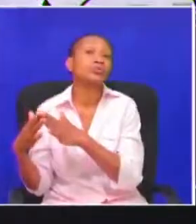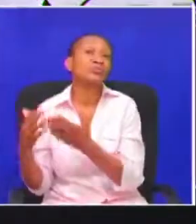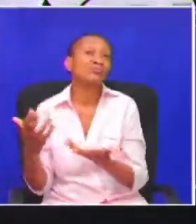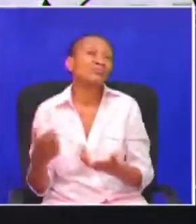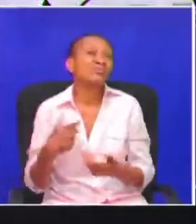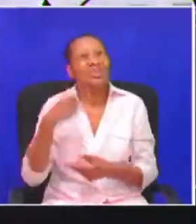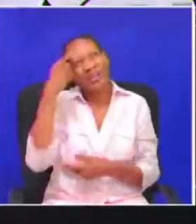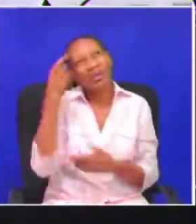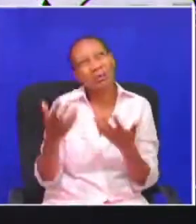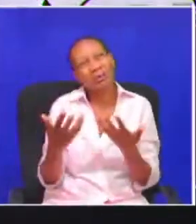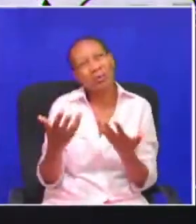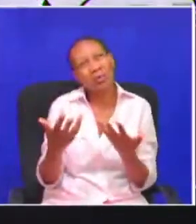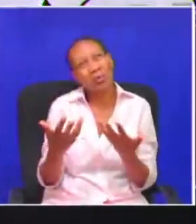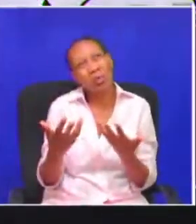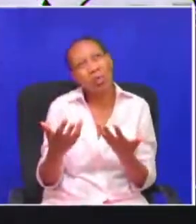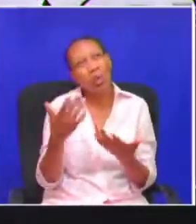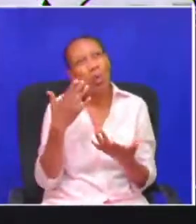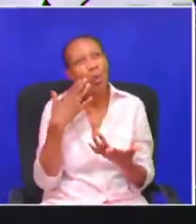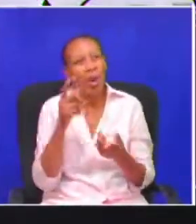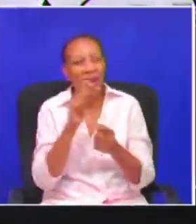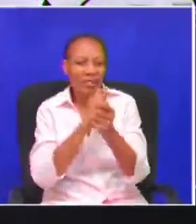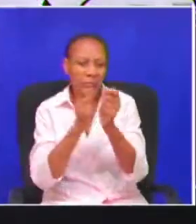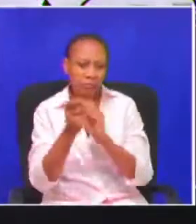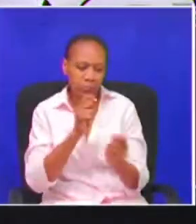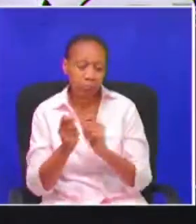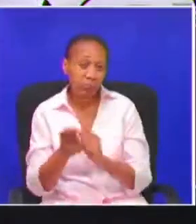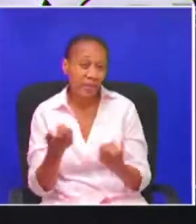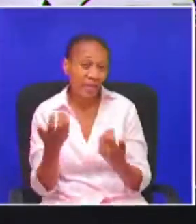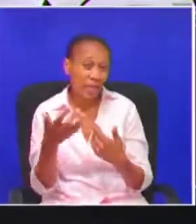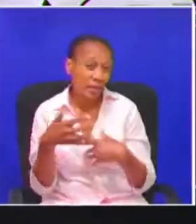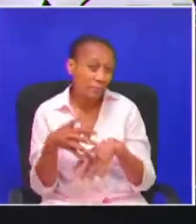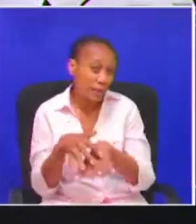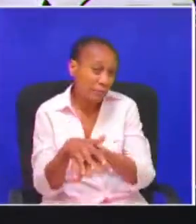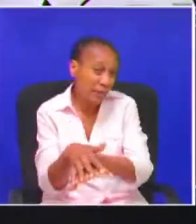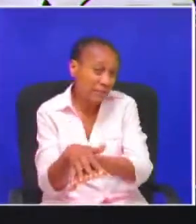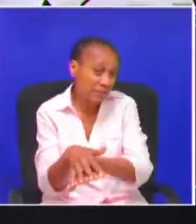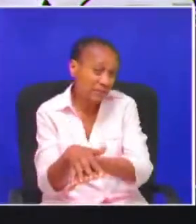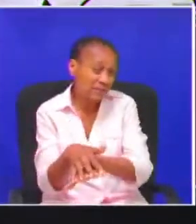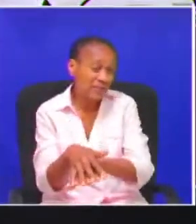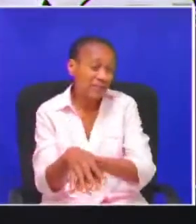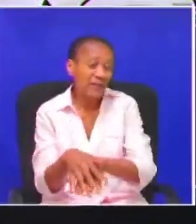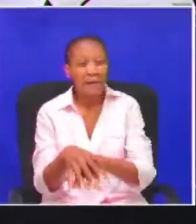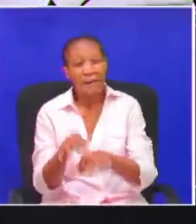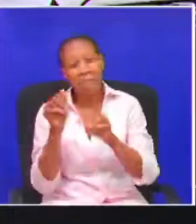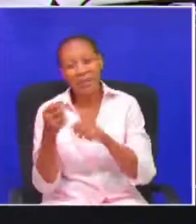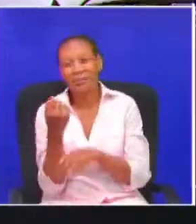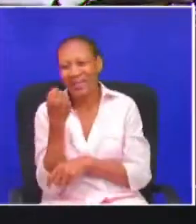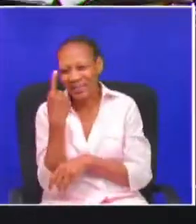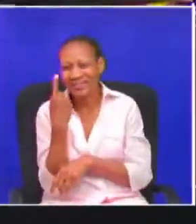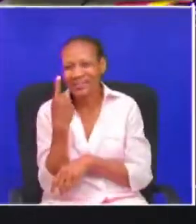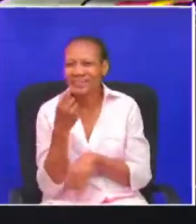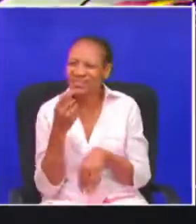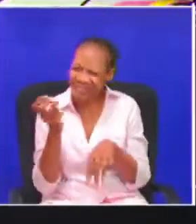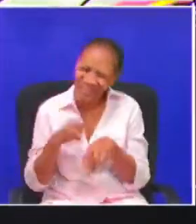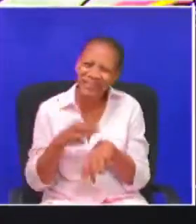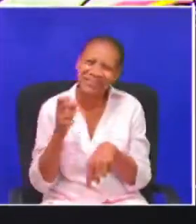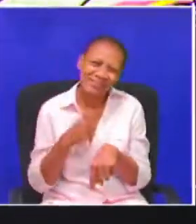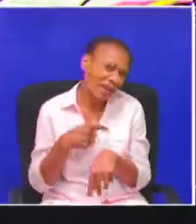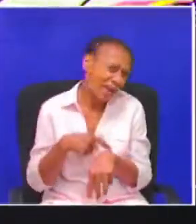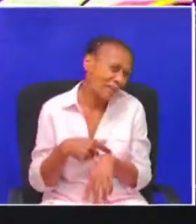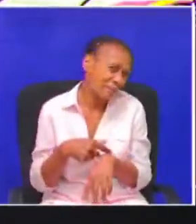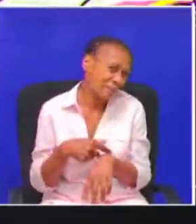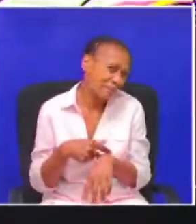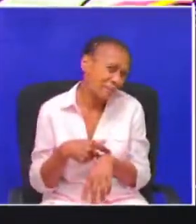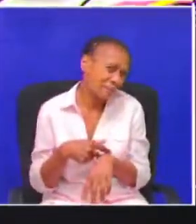suppose when reforms have to be implemented, it takes time for those who have